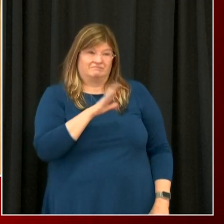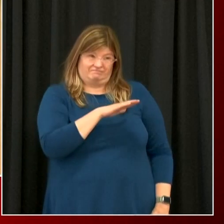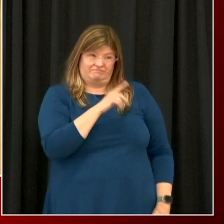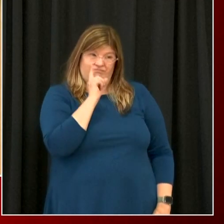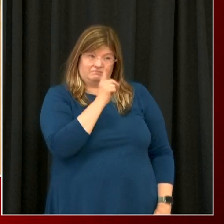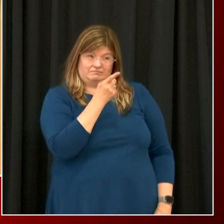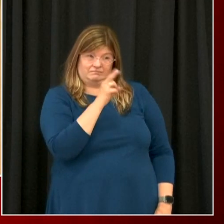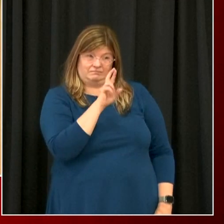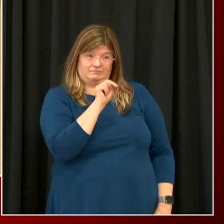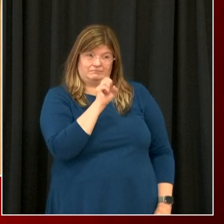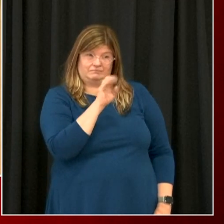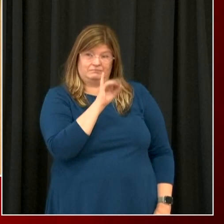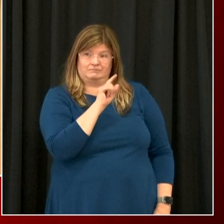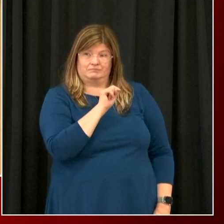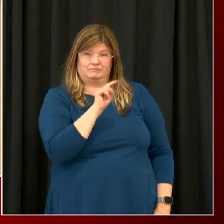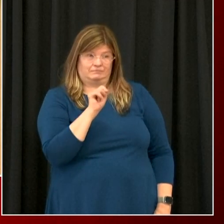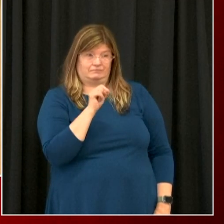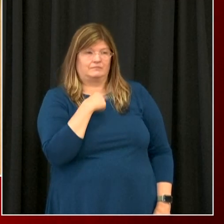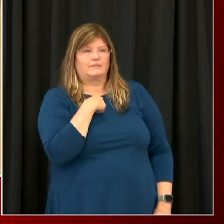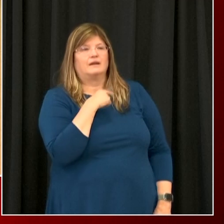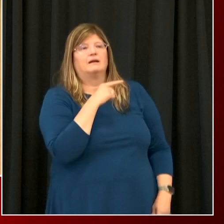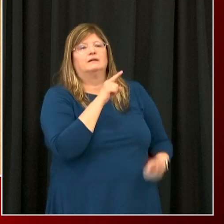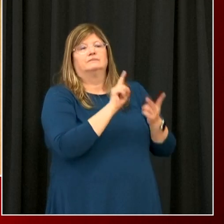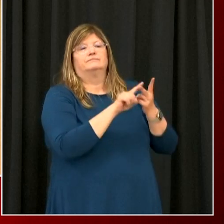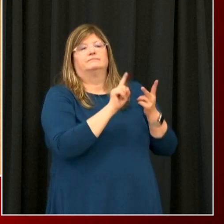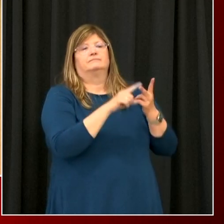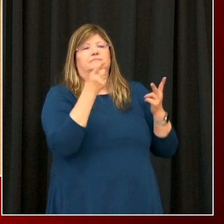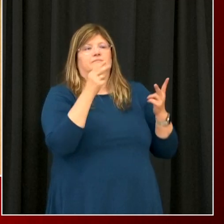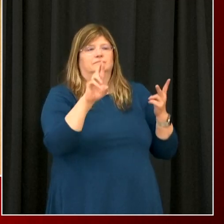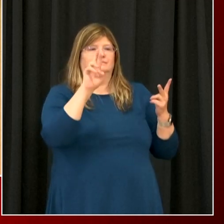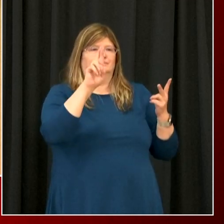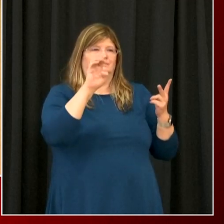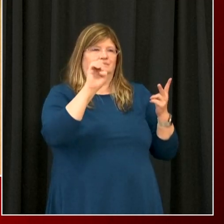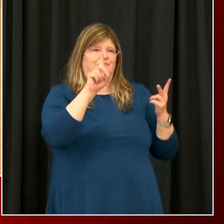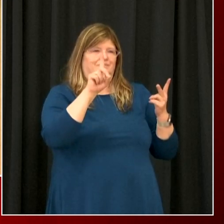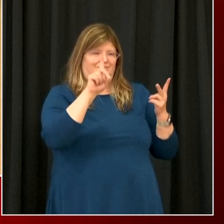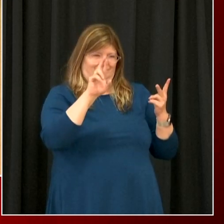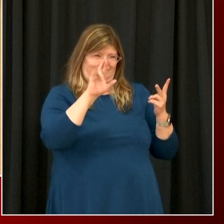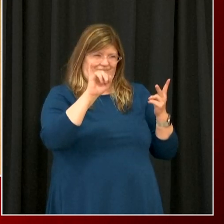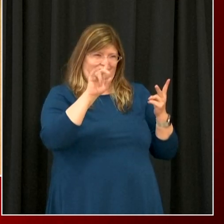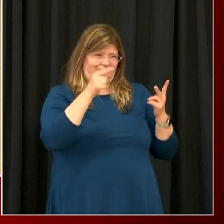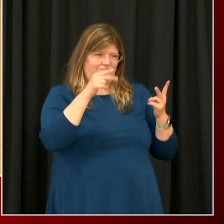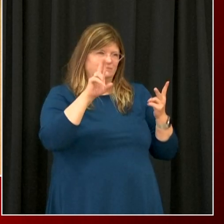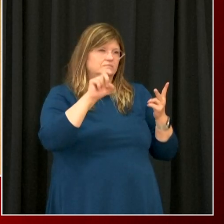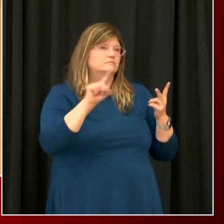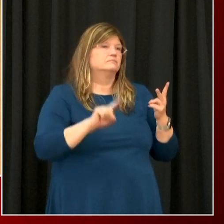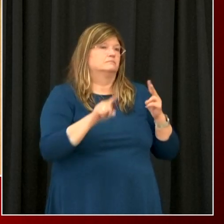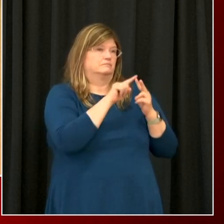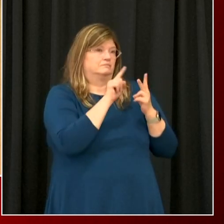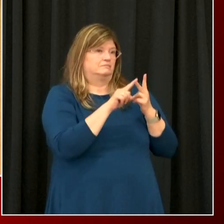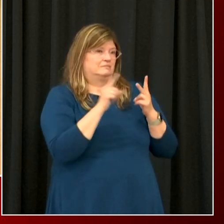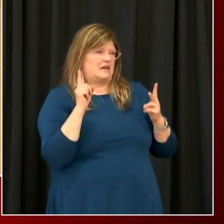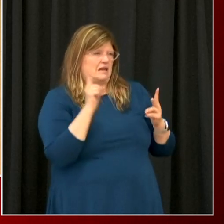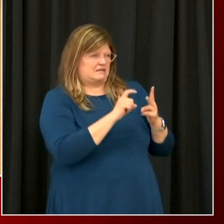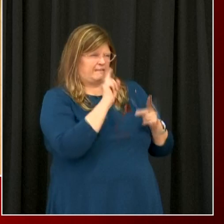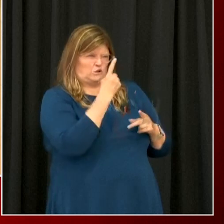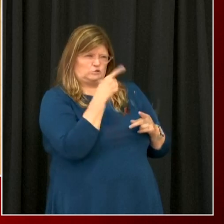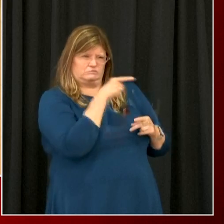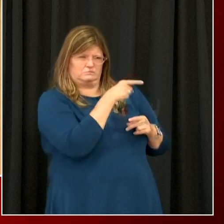one for Dr. Rodriguez on a slightly different subject. Dr. Nesbitt, in terms of testing east of the